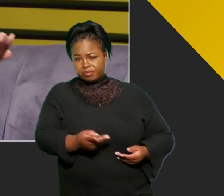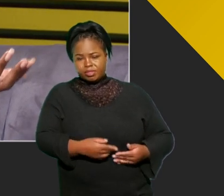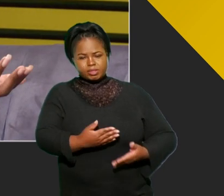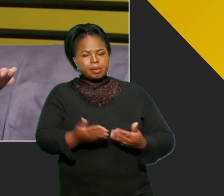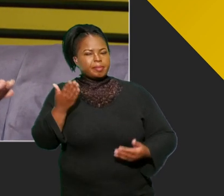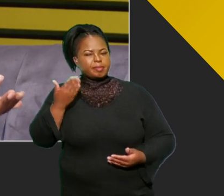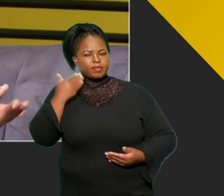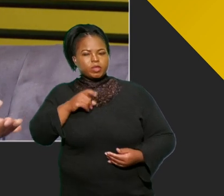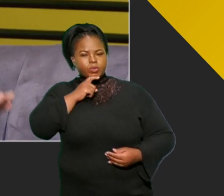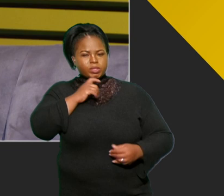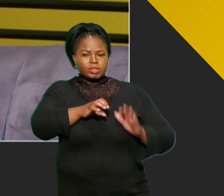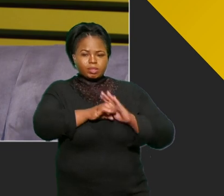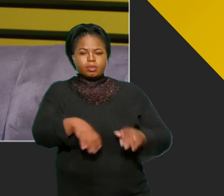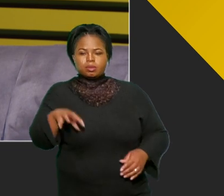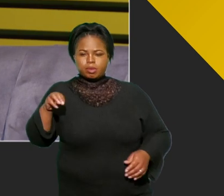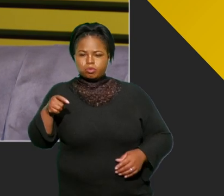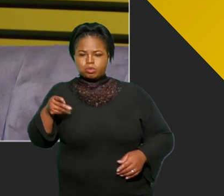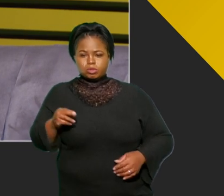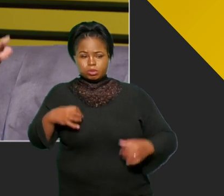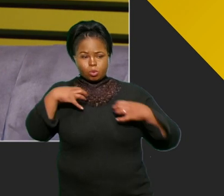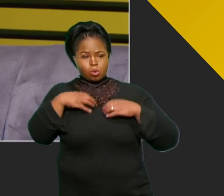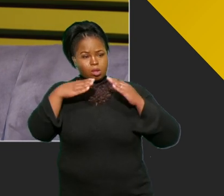had used earlier on, a person like Maputi,